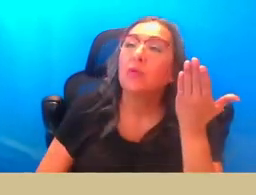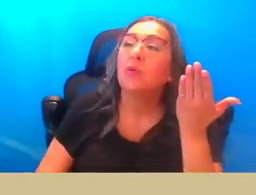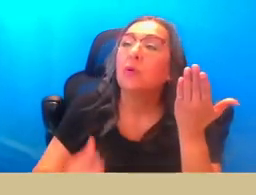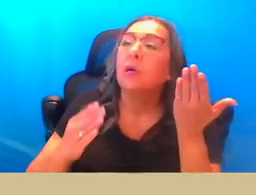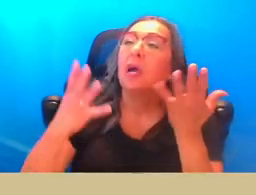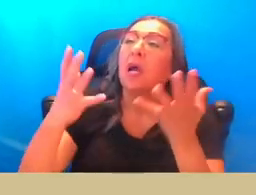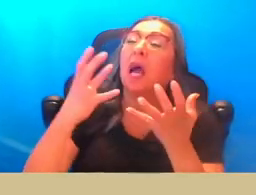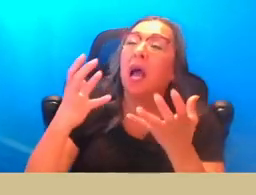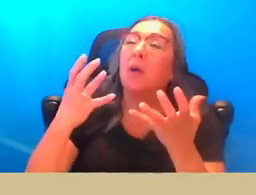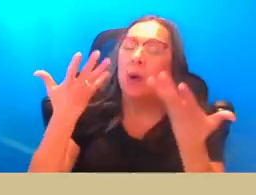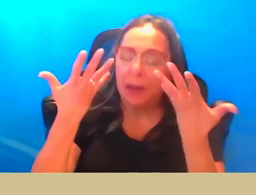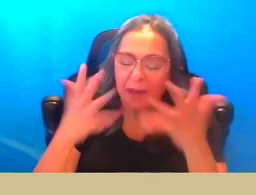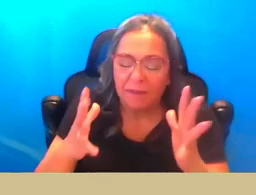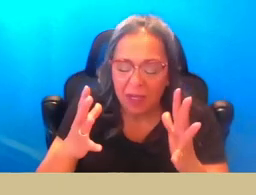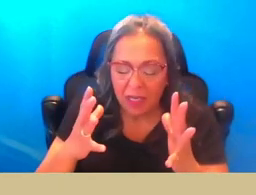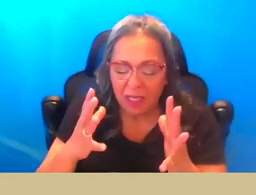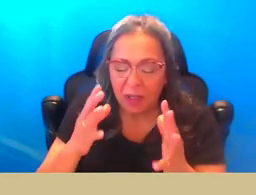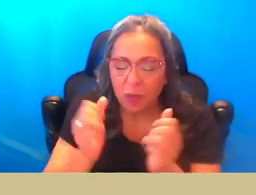I want to be done with my past.